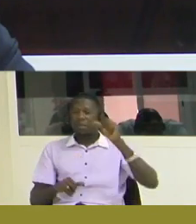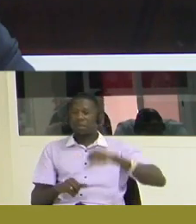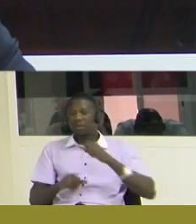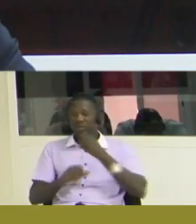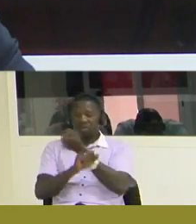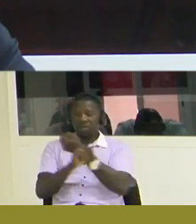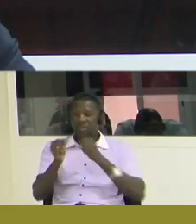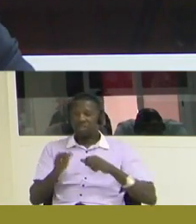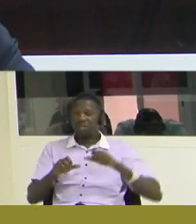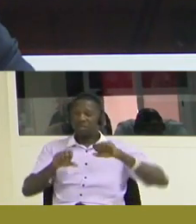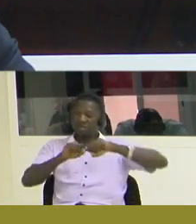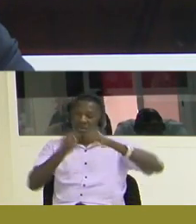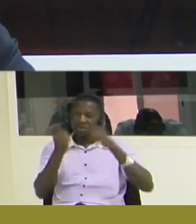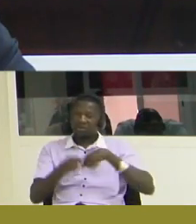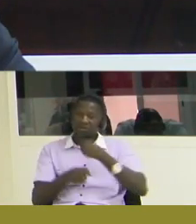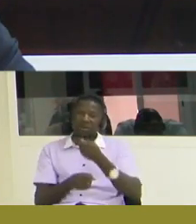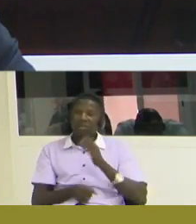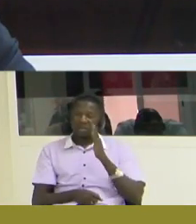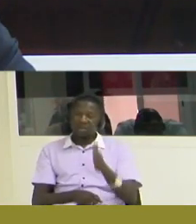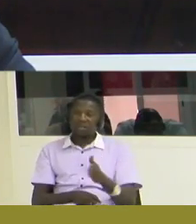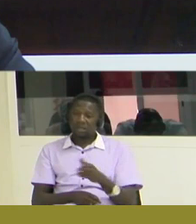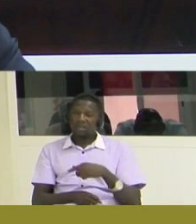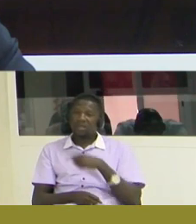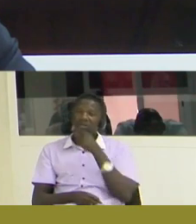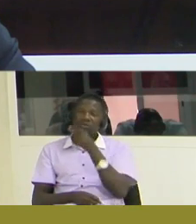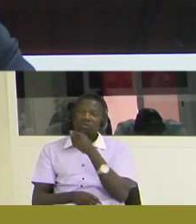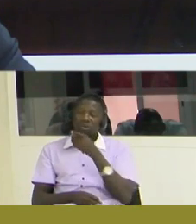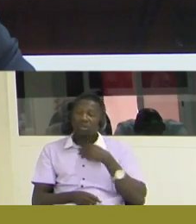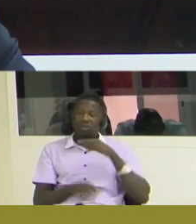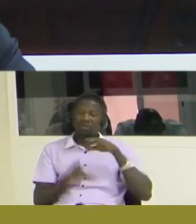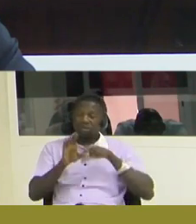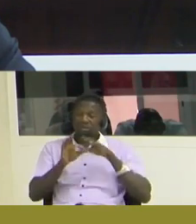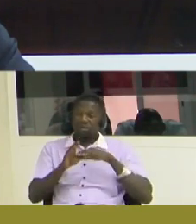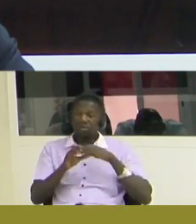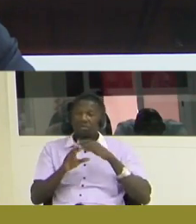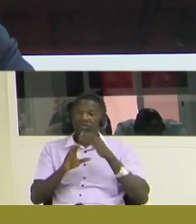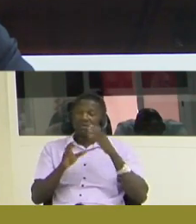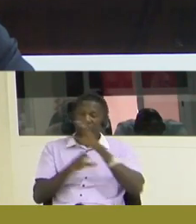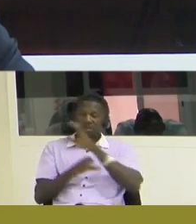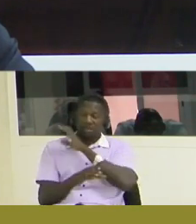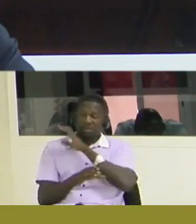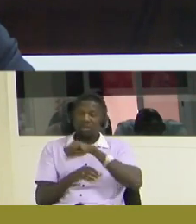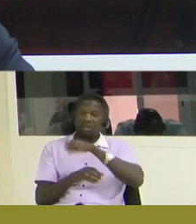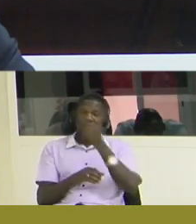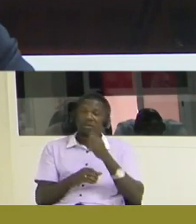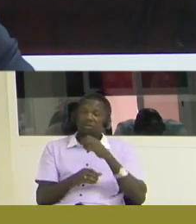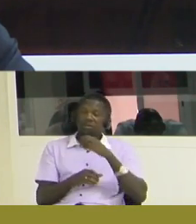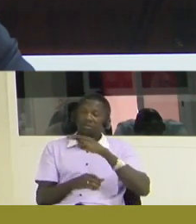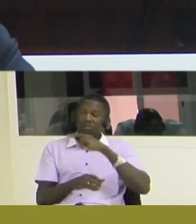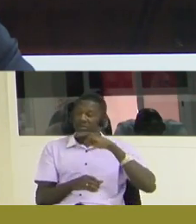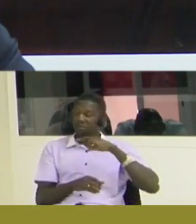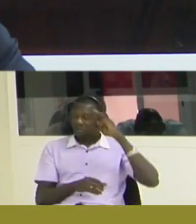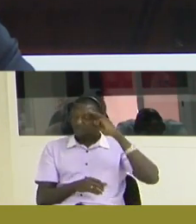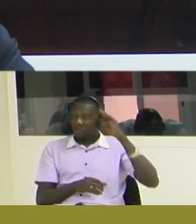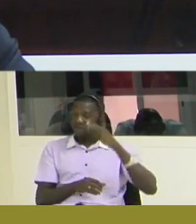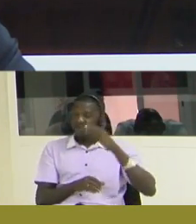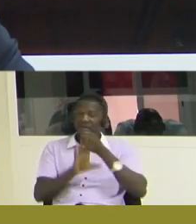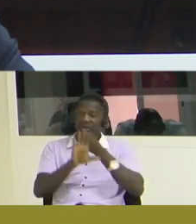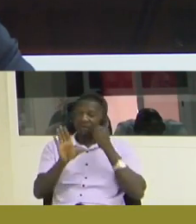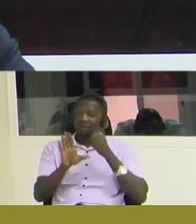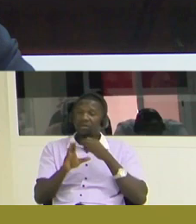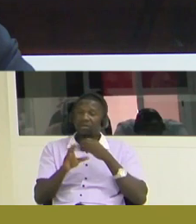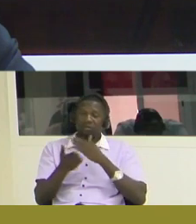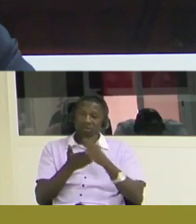of their rights yes and you as a member of the Council and Minister of Defense is your responsibility for these violations yes I